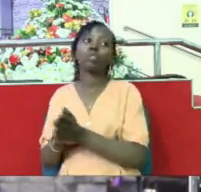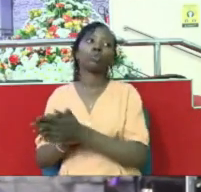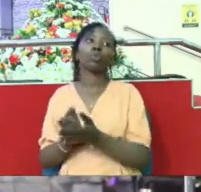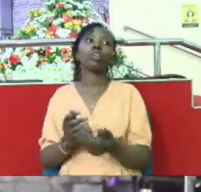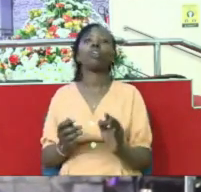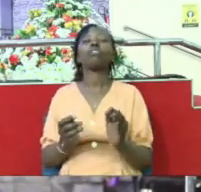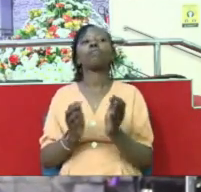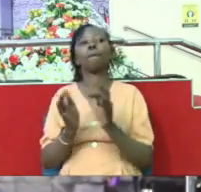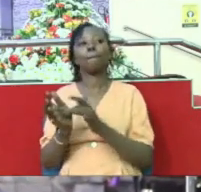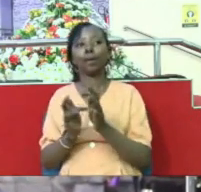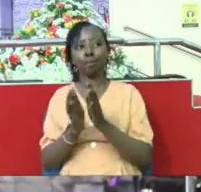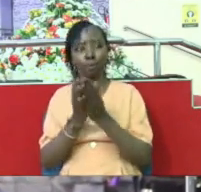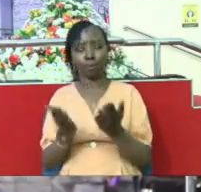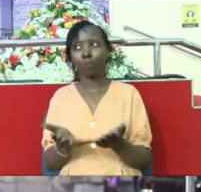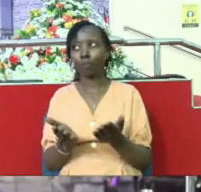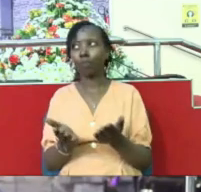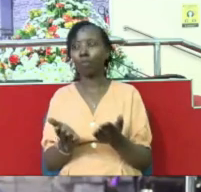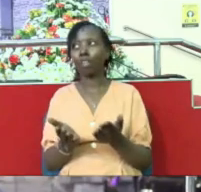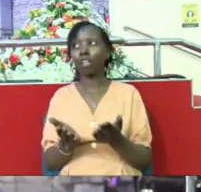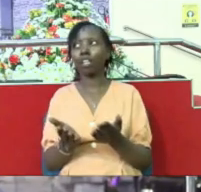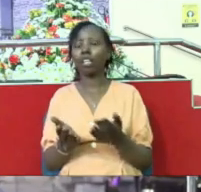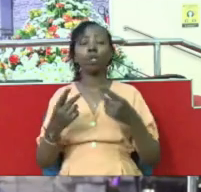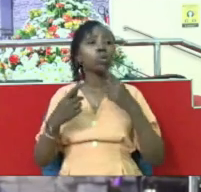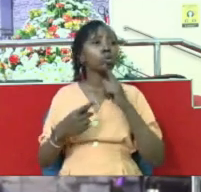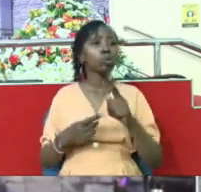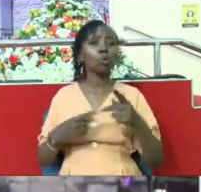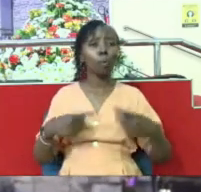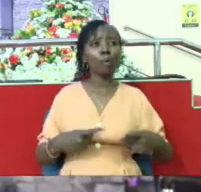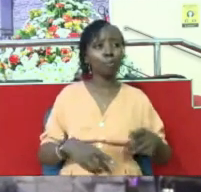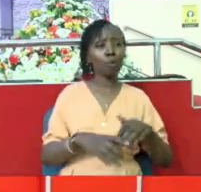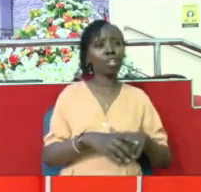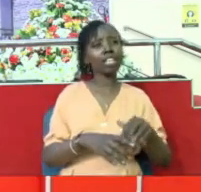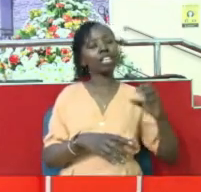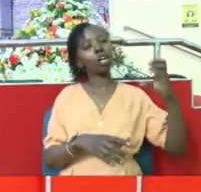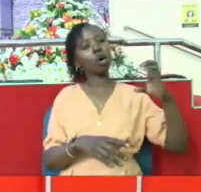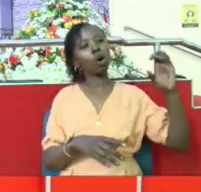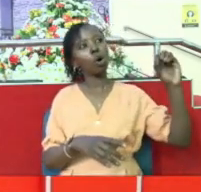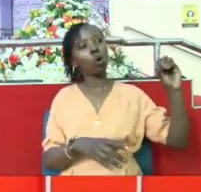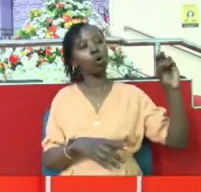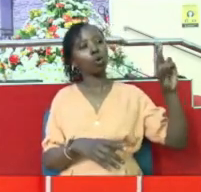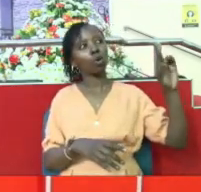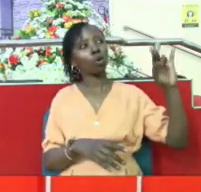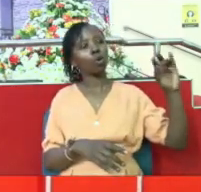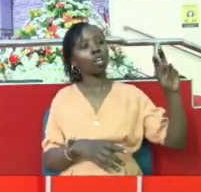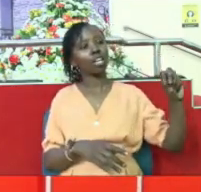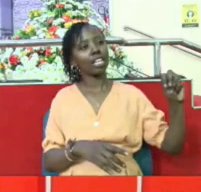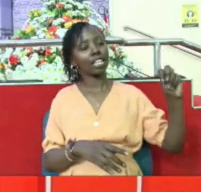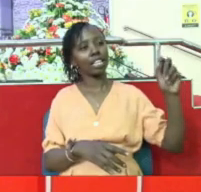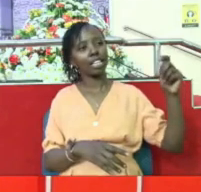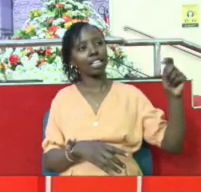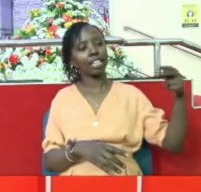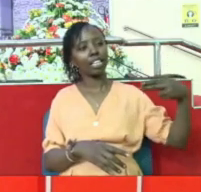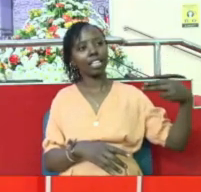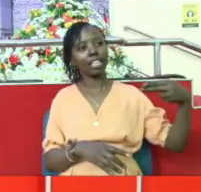These Corinthians, they are being asked to give of their means to